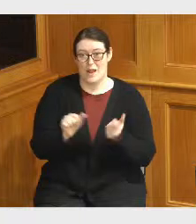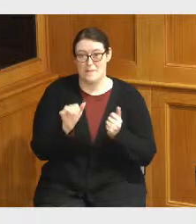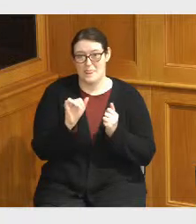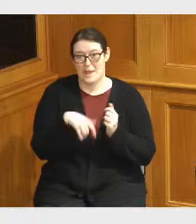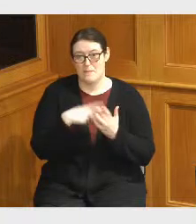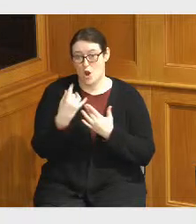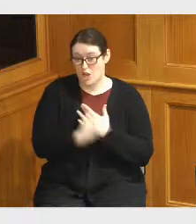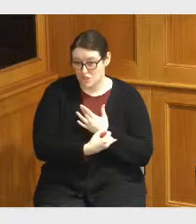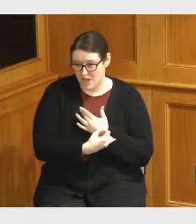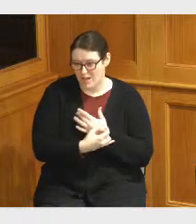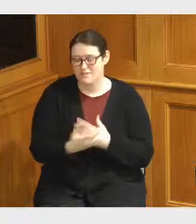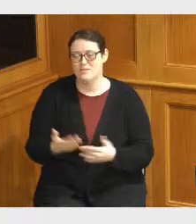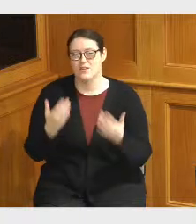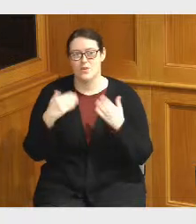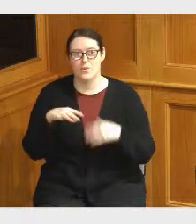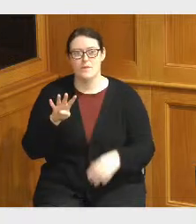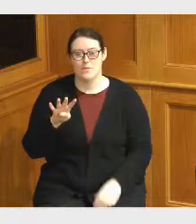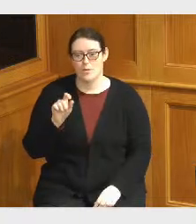reallocate.